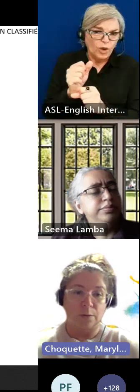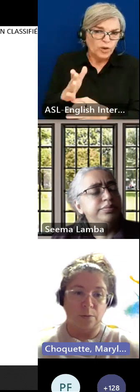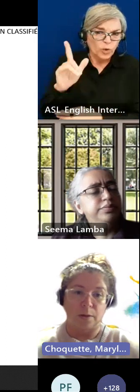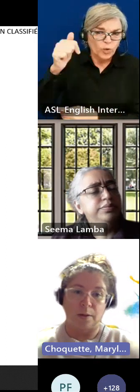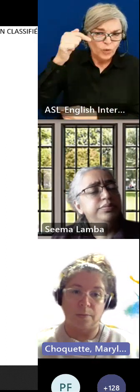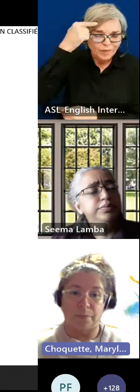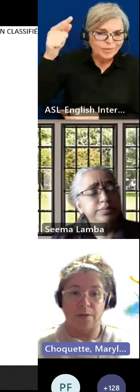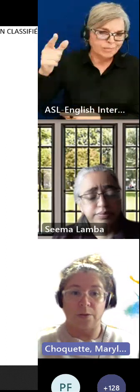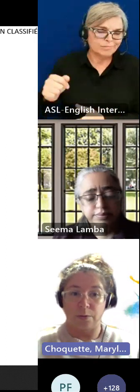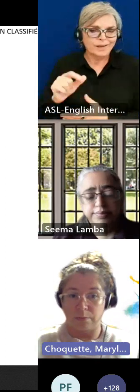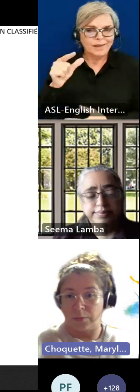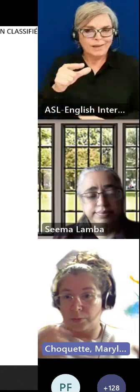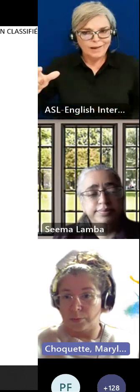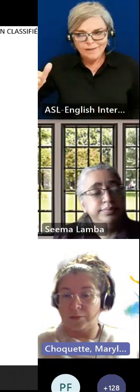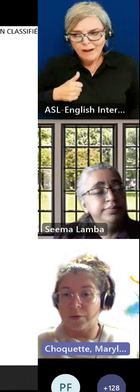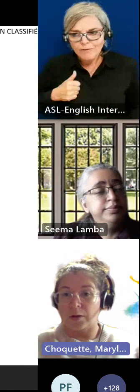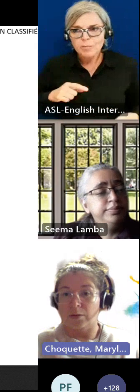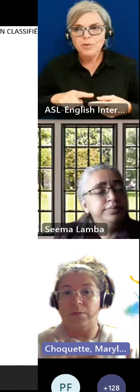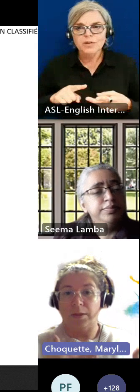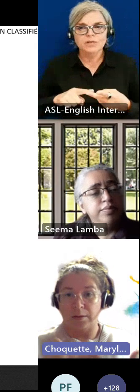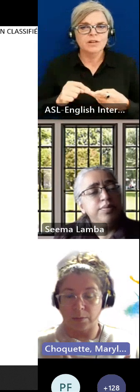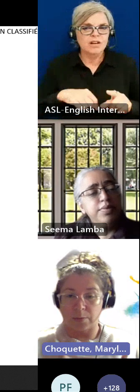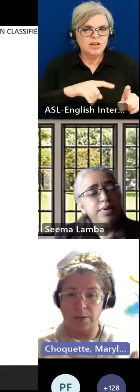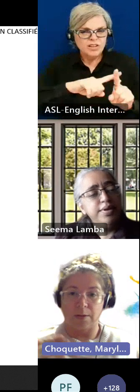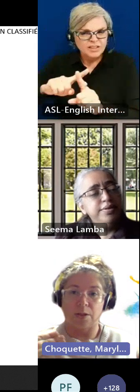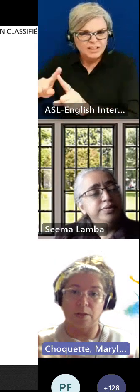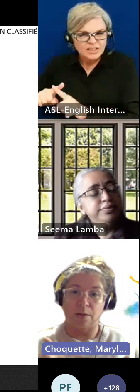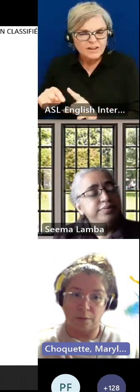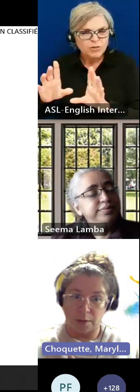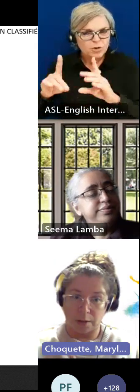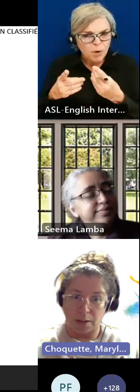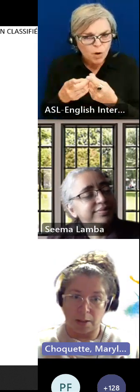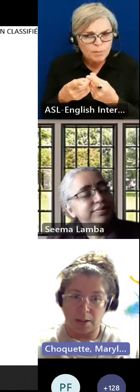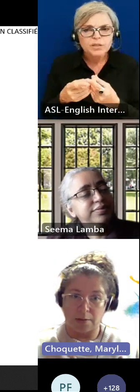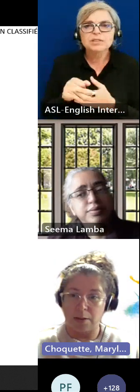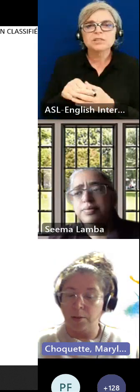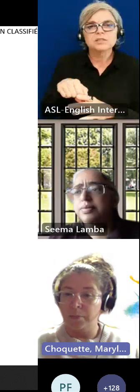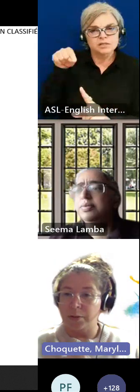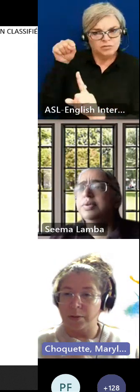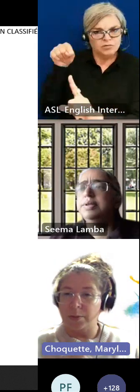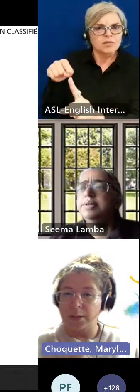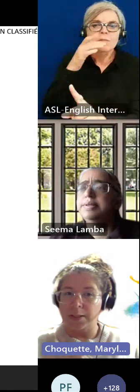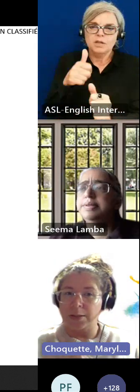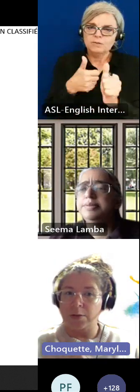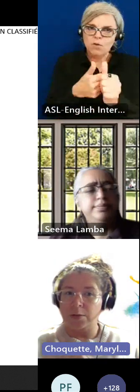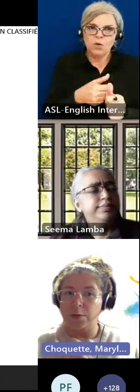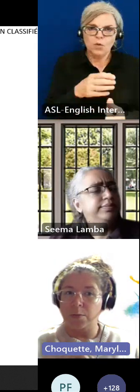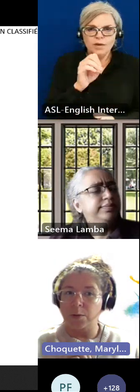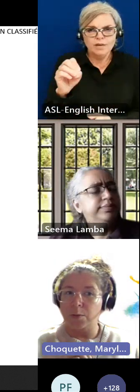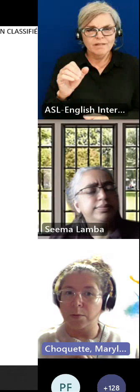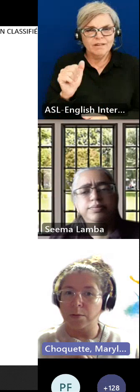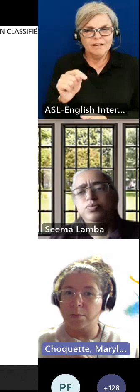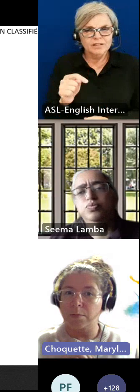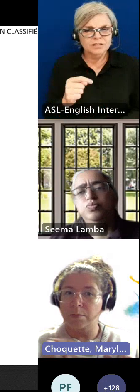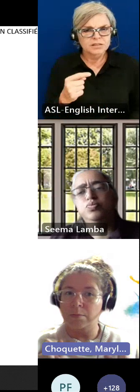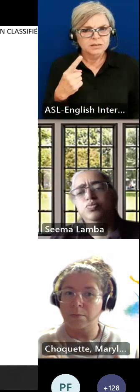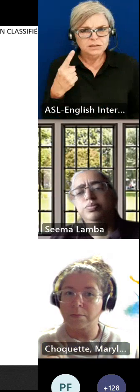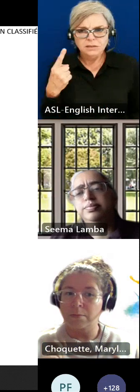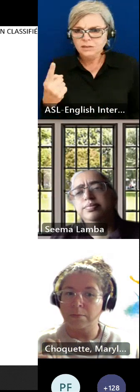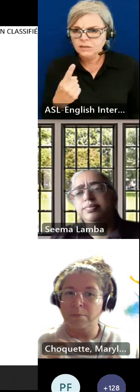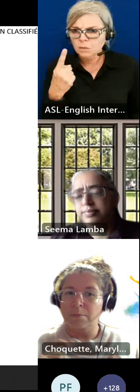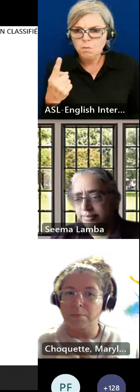are to really follow in the implementation of the EE Act. There's somebody that's not on mute,